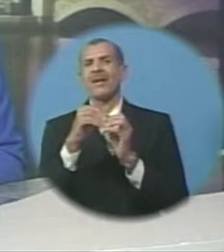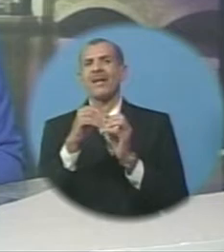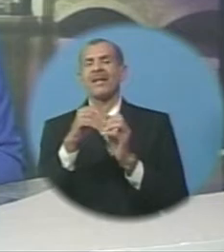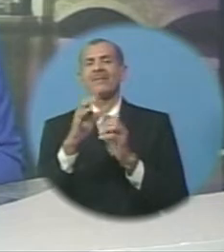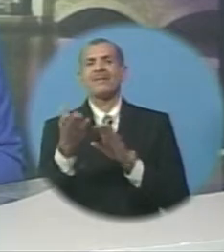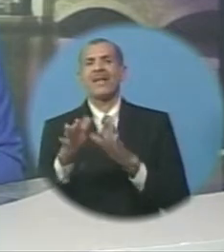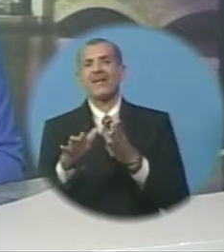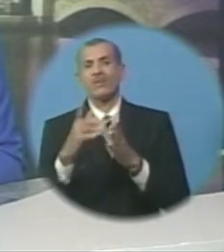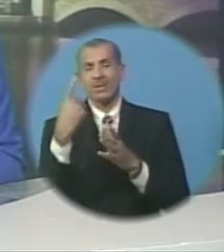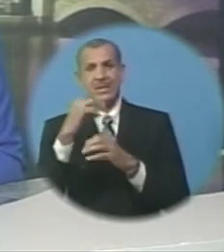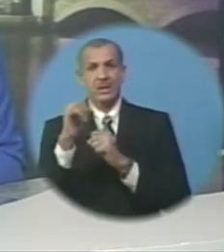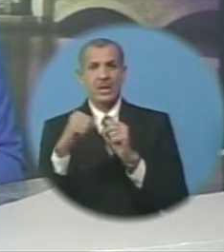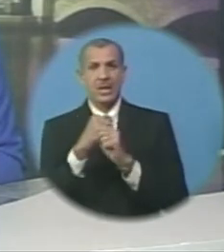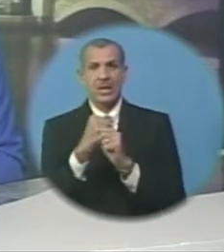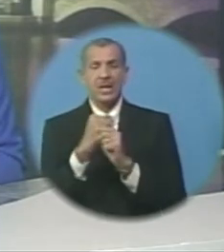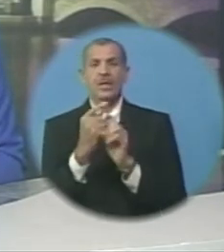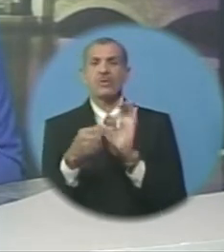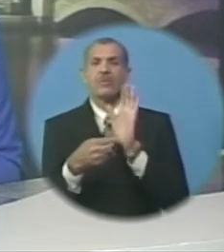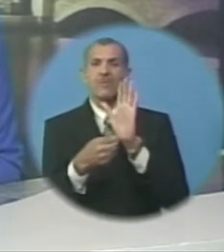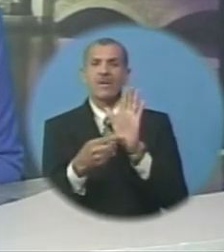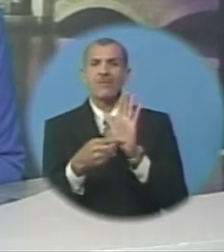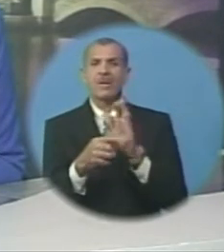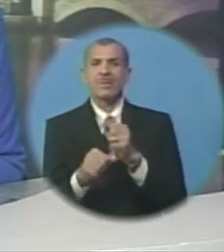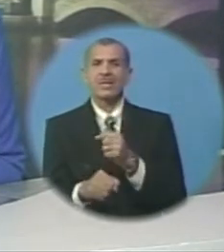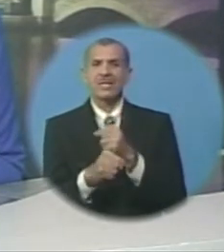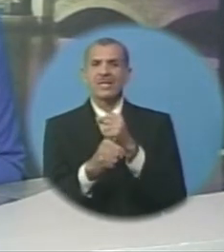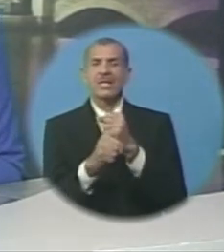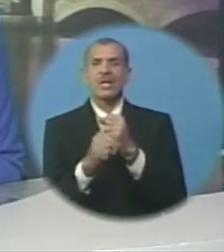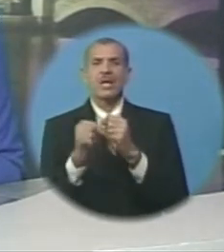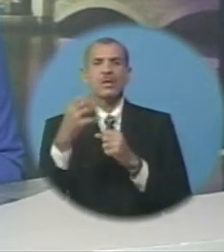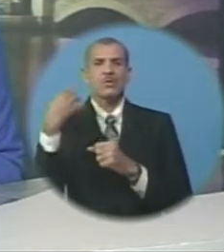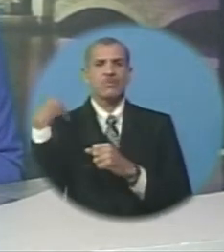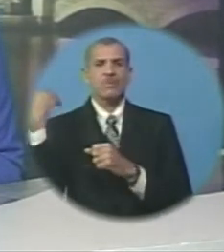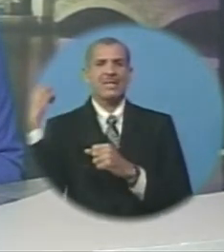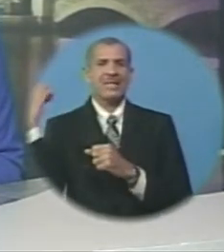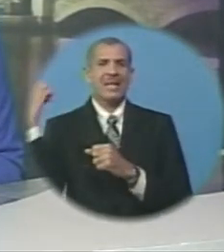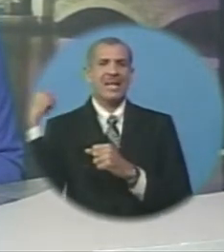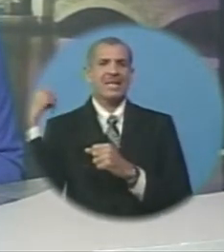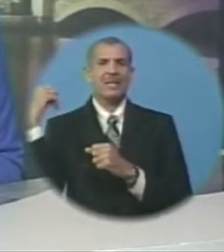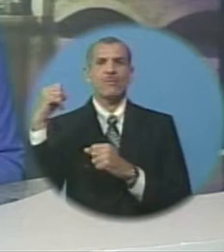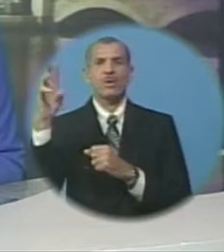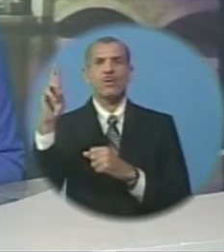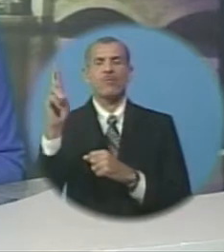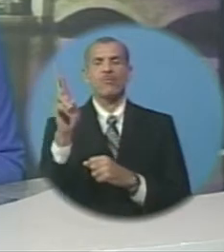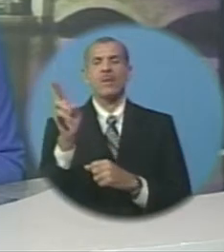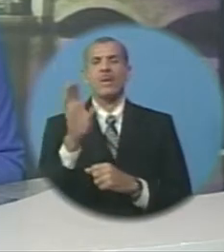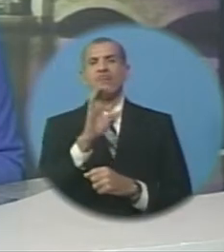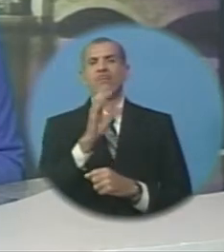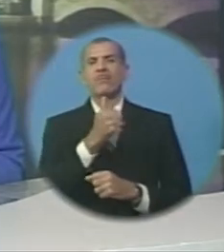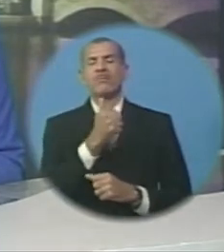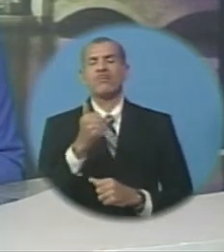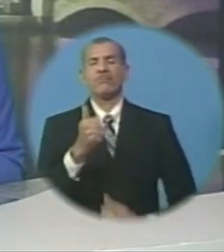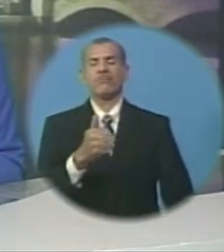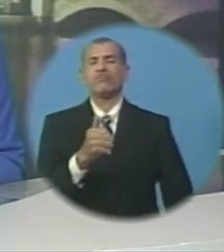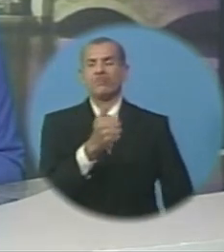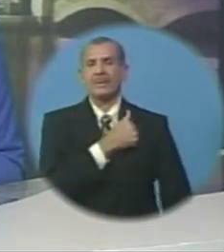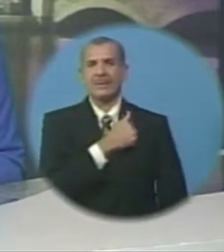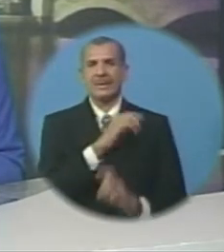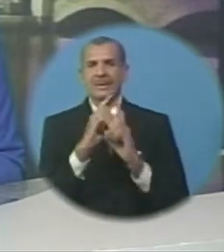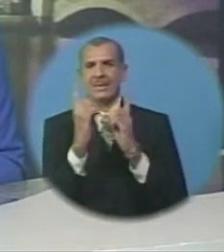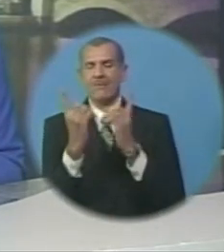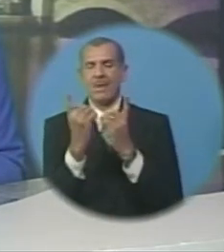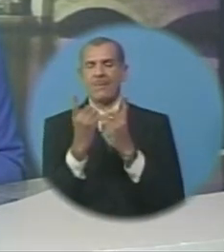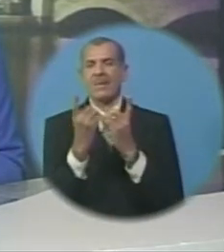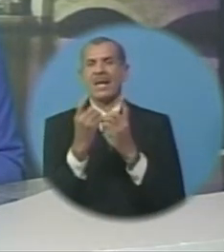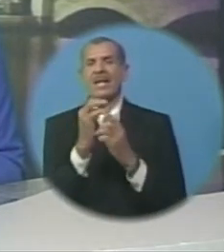so far this year. The revelation from Assistant Superintendent with the Royal Barbados Police Force, Ronald Stanford. He was speaking as the